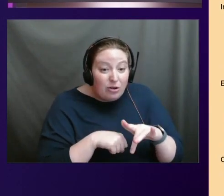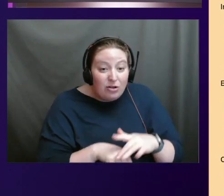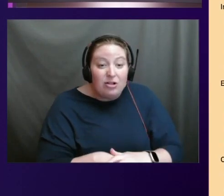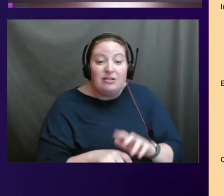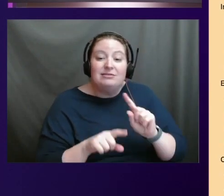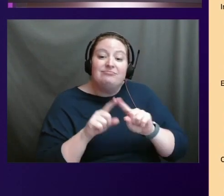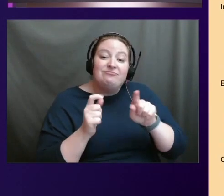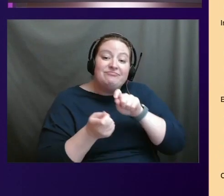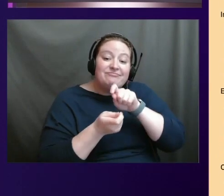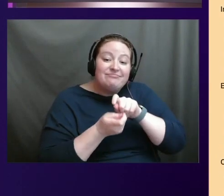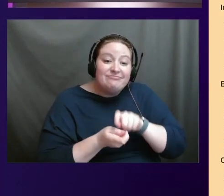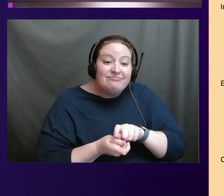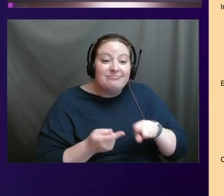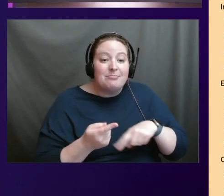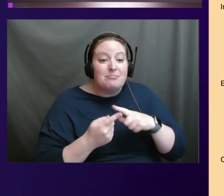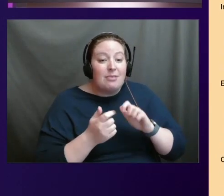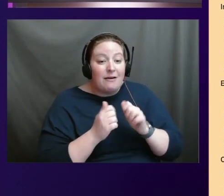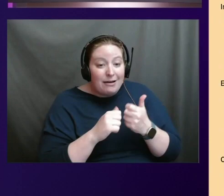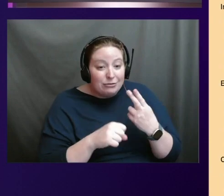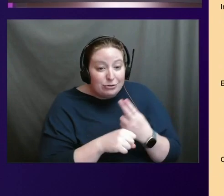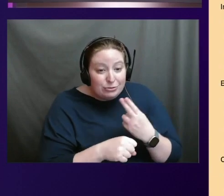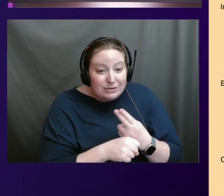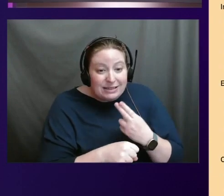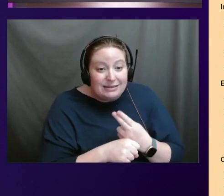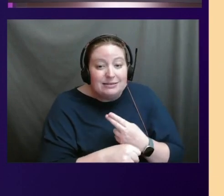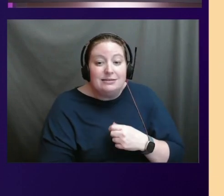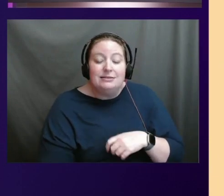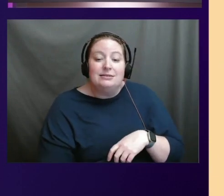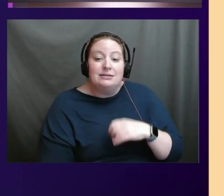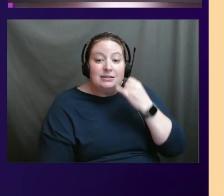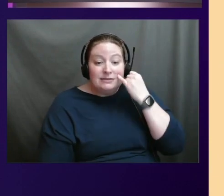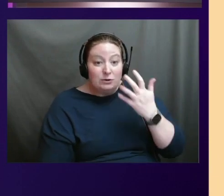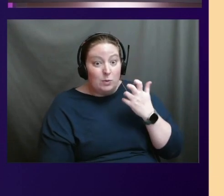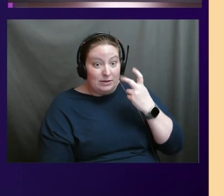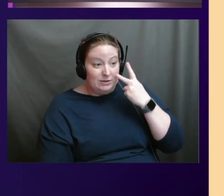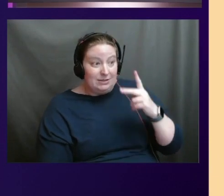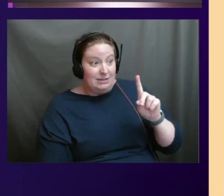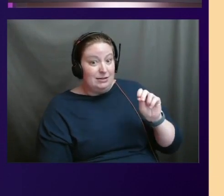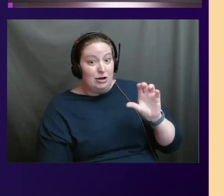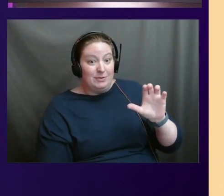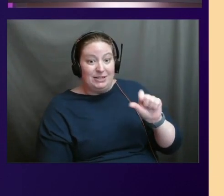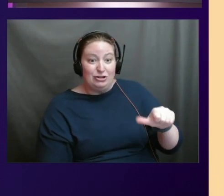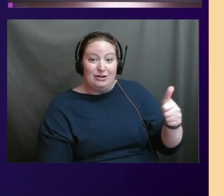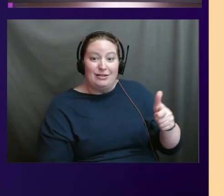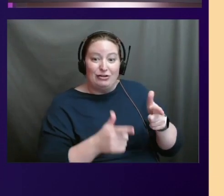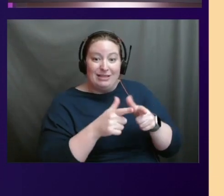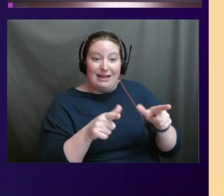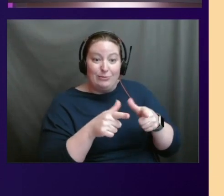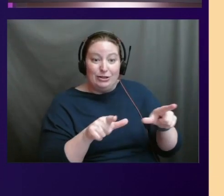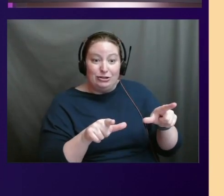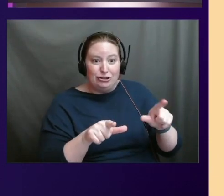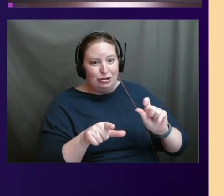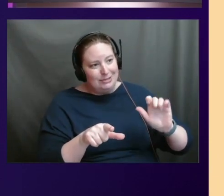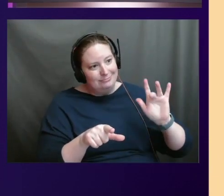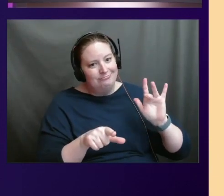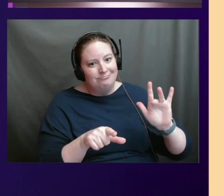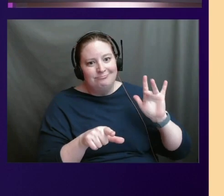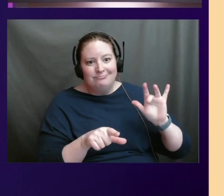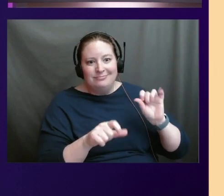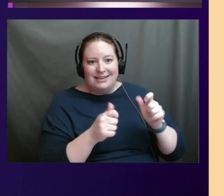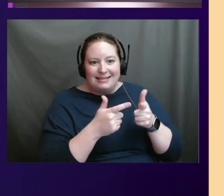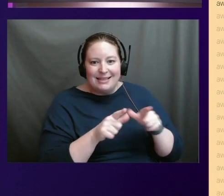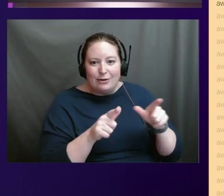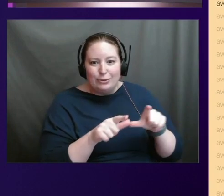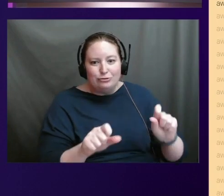about how to use it. If you want to see the documentation in another language, you just click on that language, and